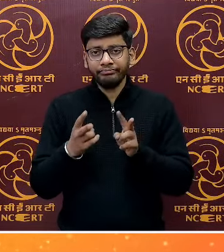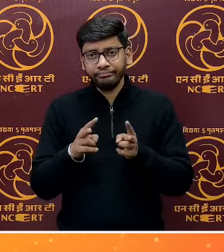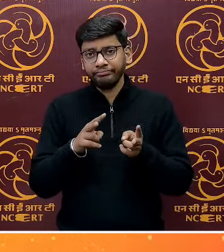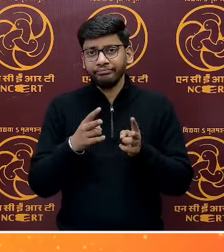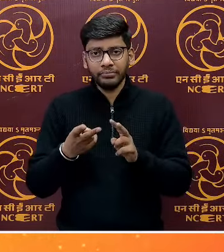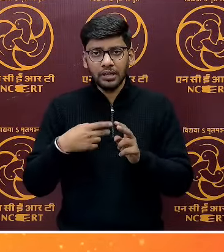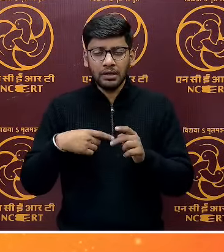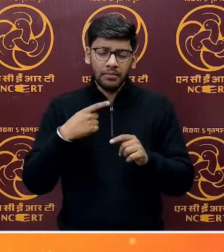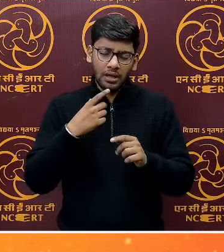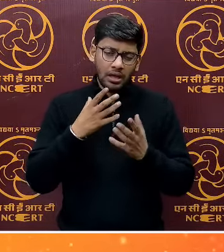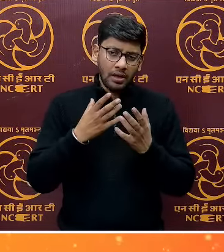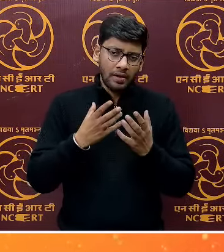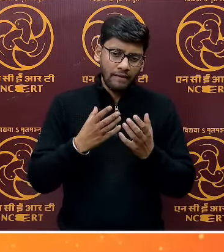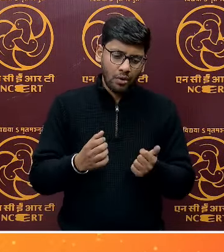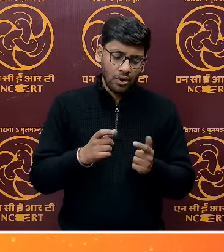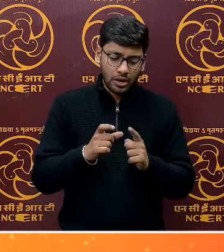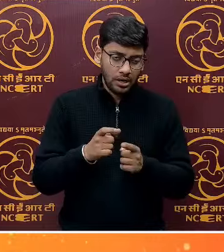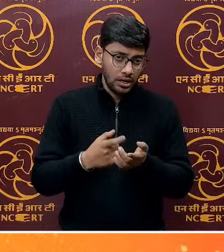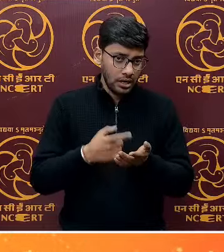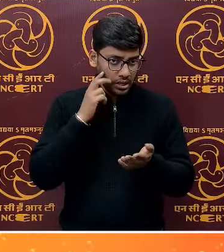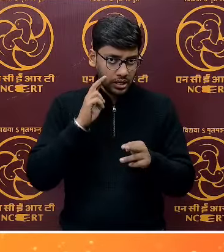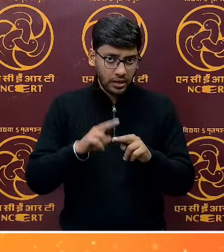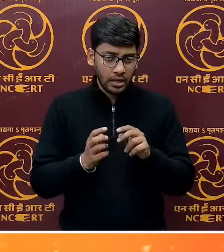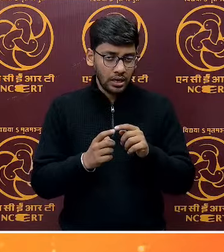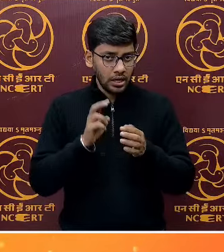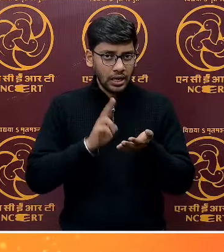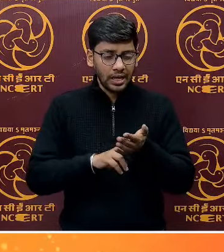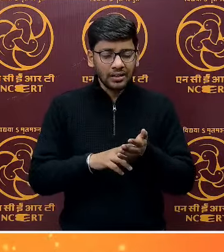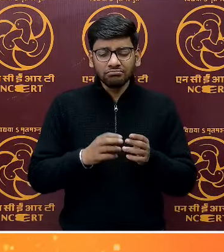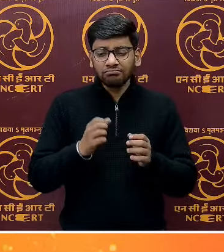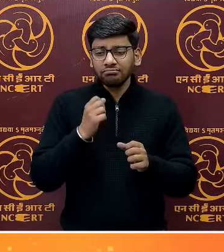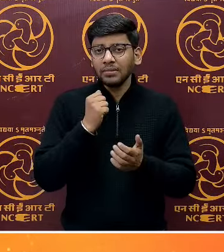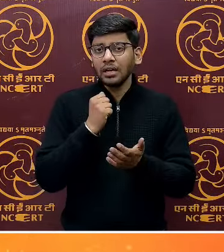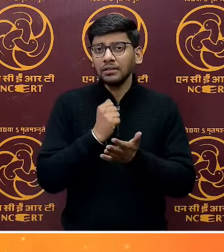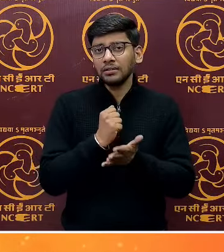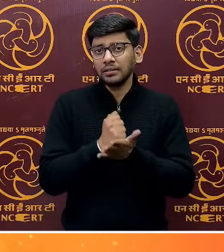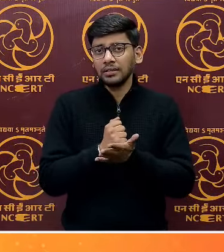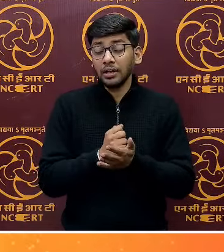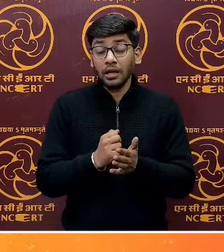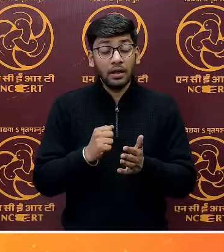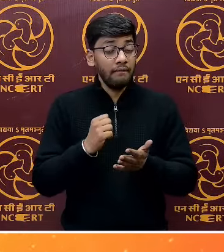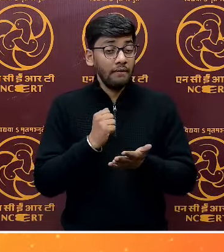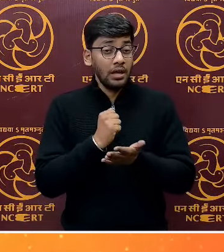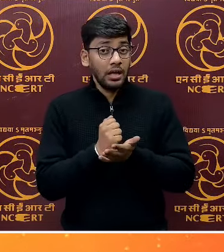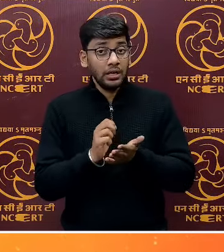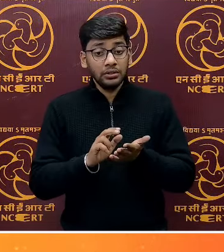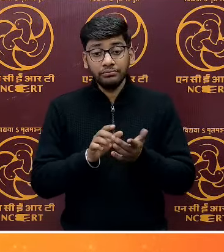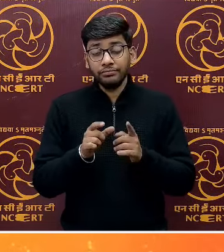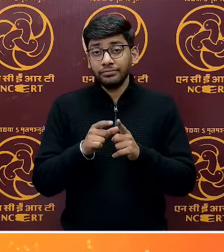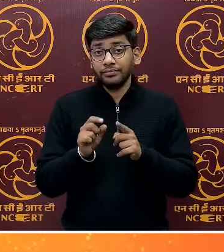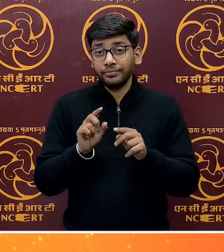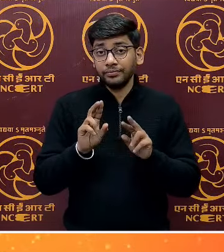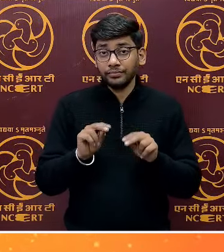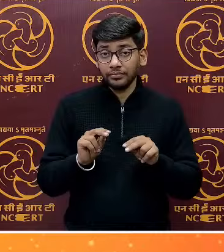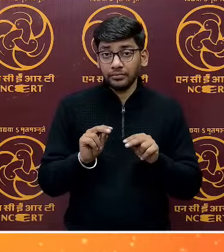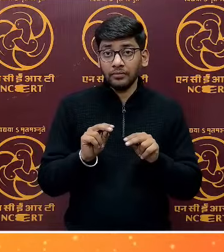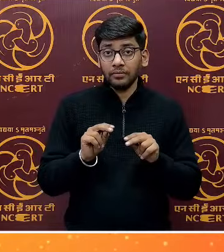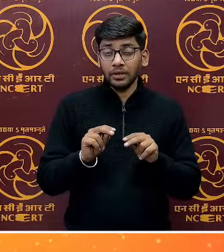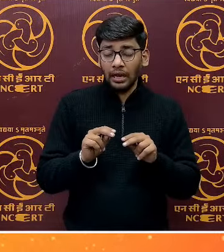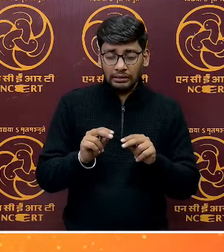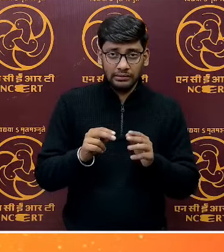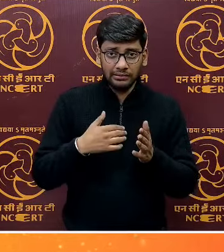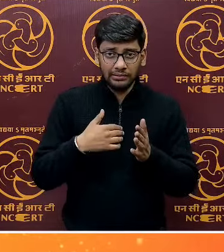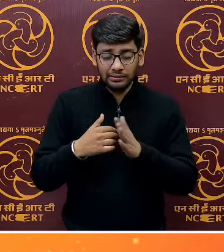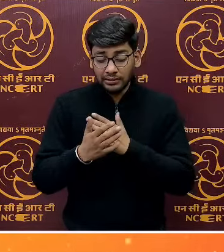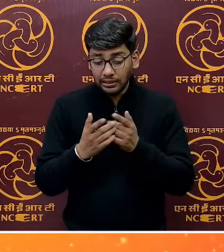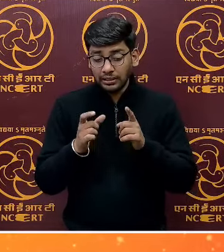I am just drifting in life, which means I am wandering aimlessly without any fixed purpose. But literally it means to be carried by